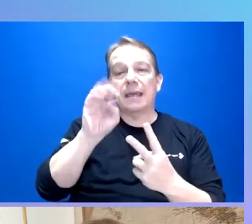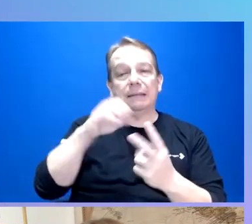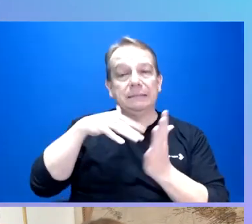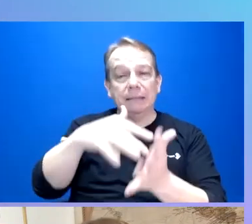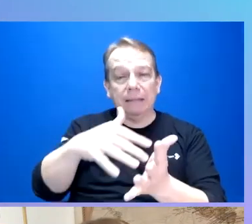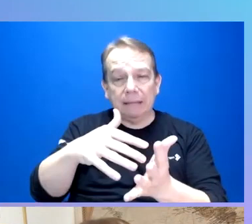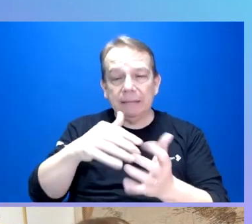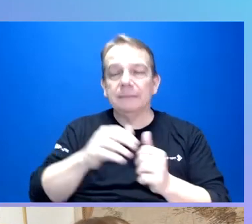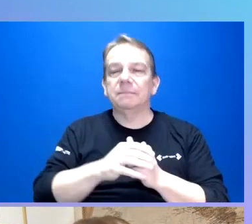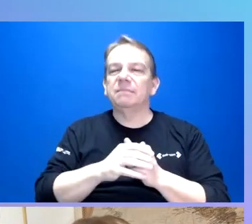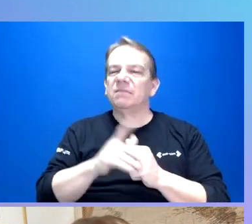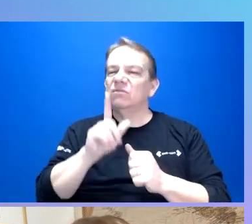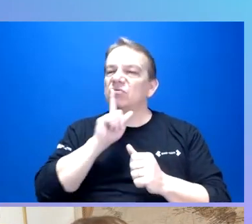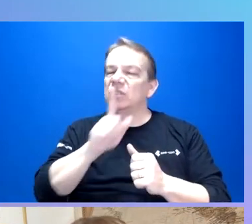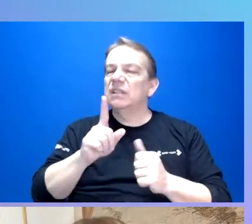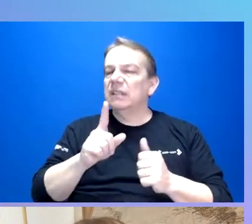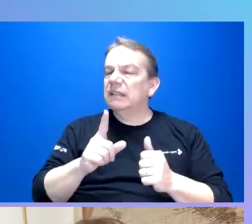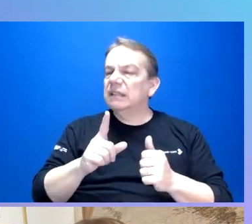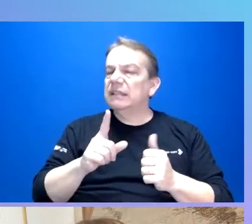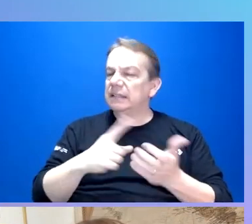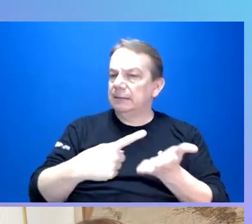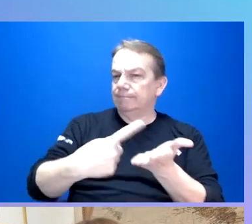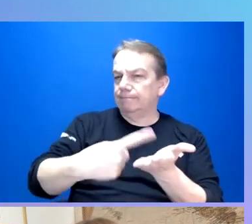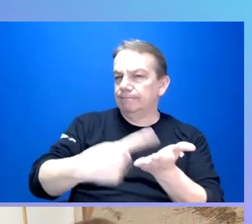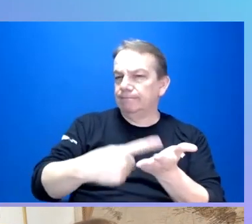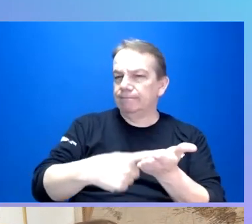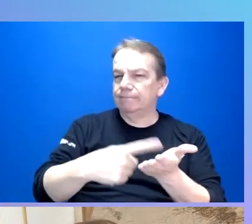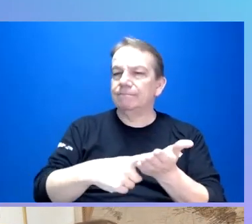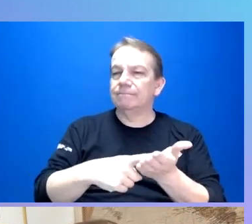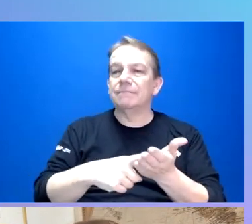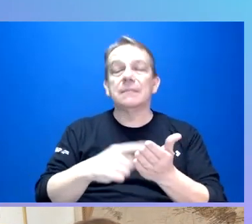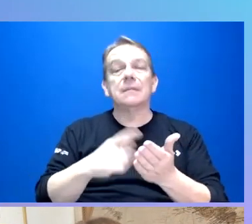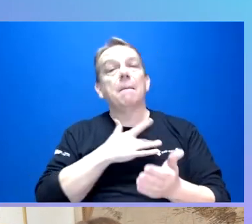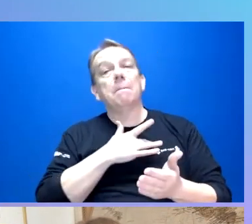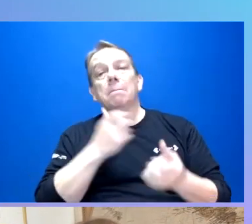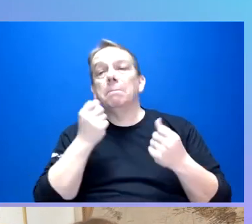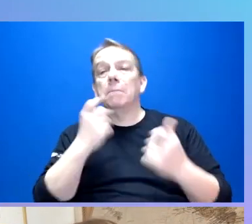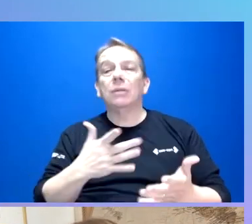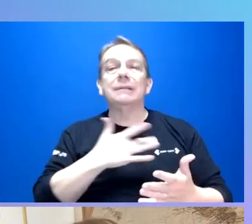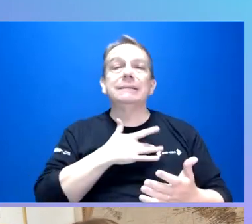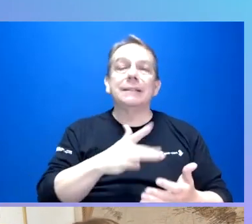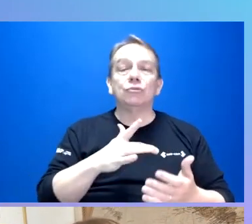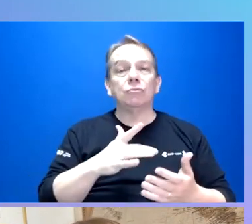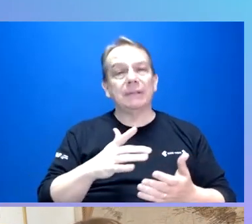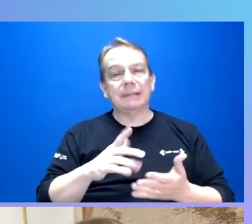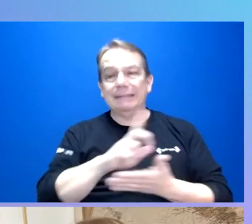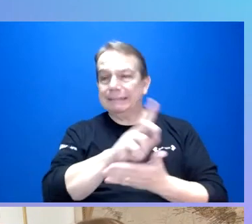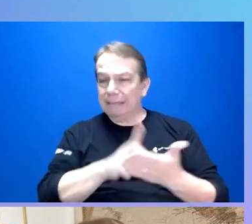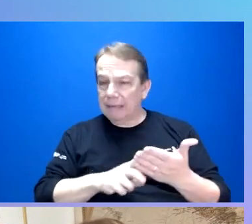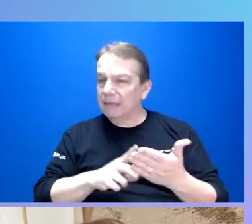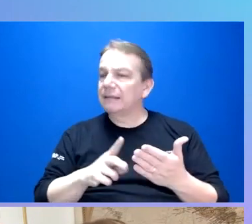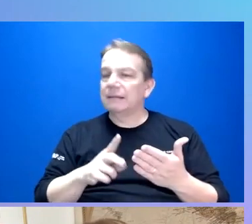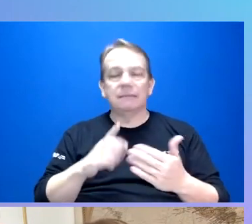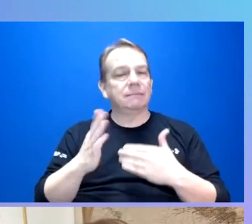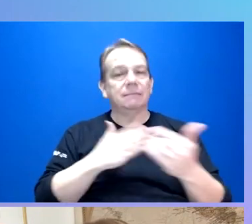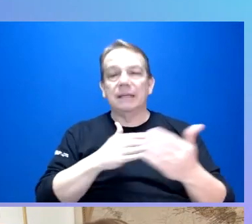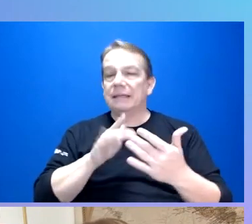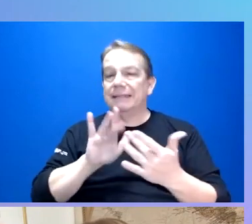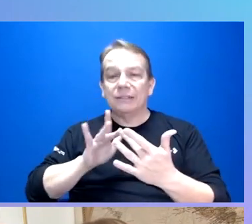kind of ground this idea that multisensory design can be considered even if you're creating digital